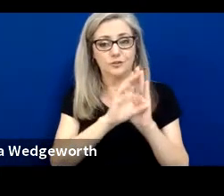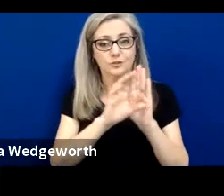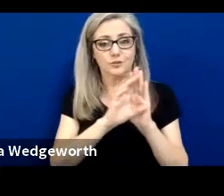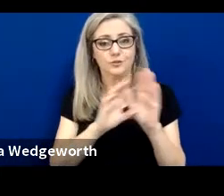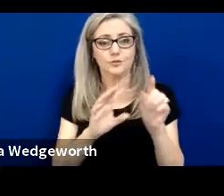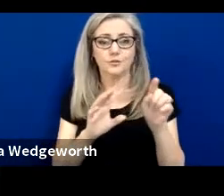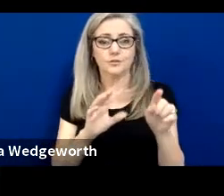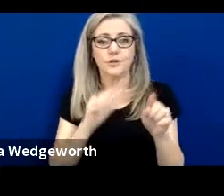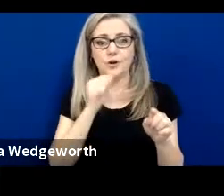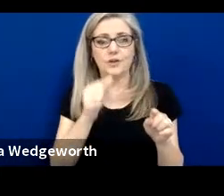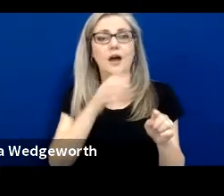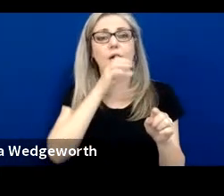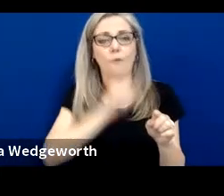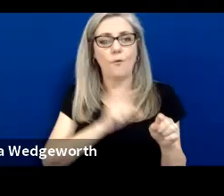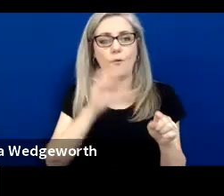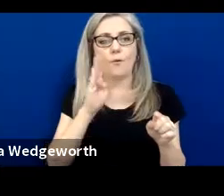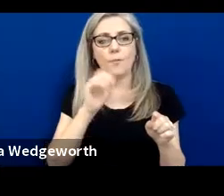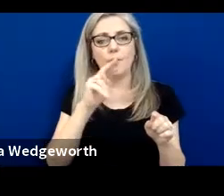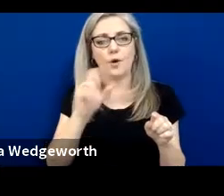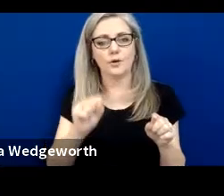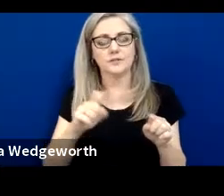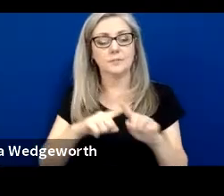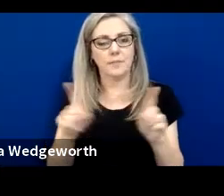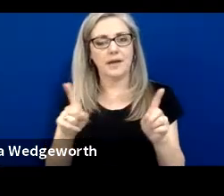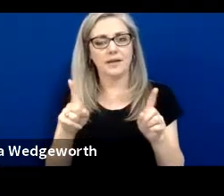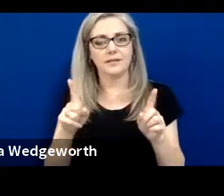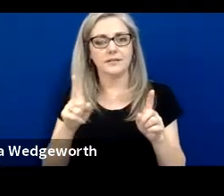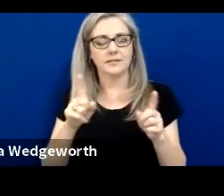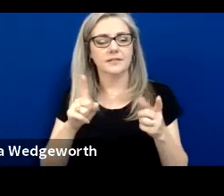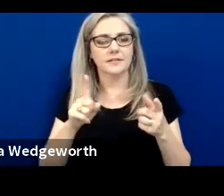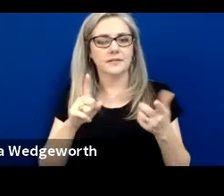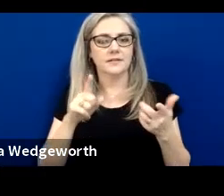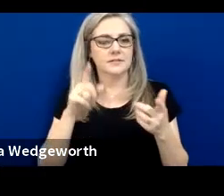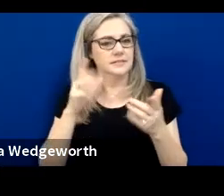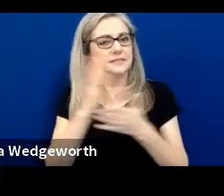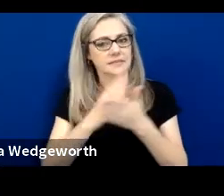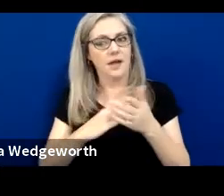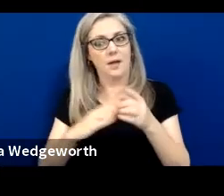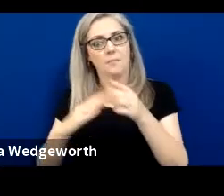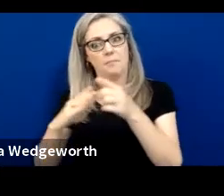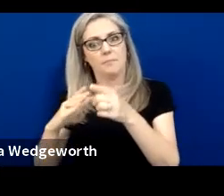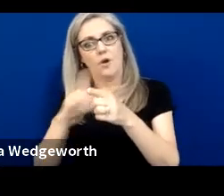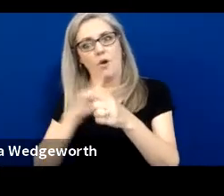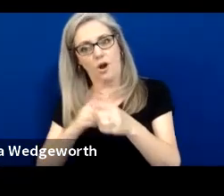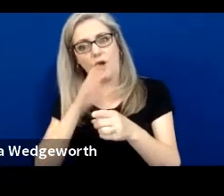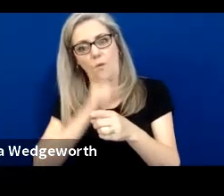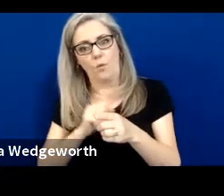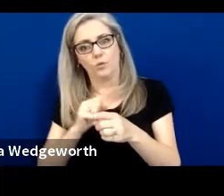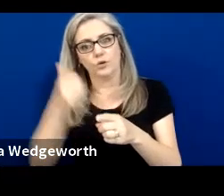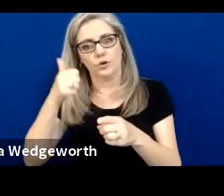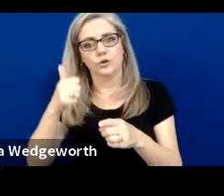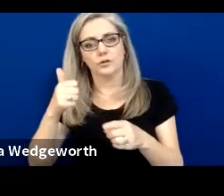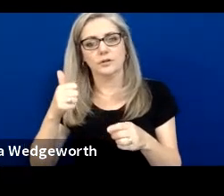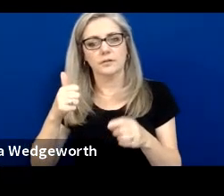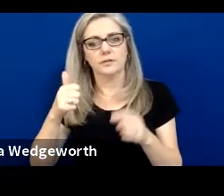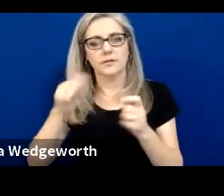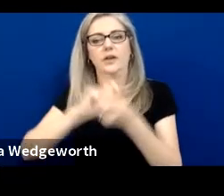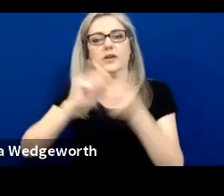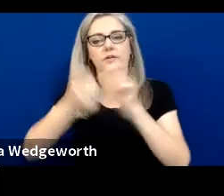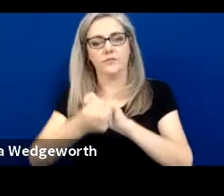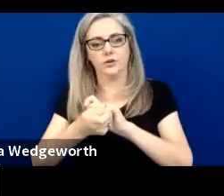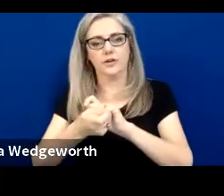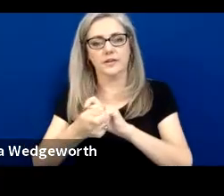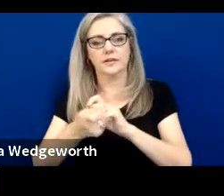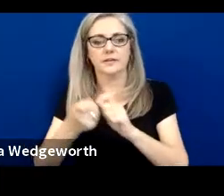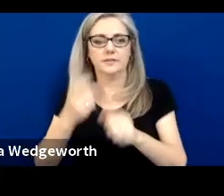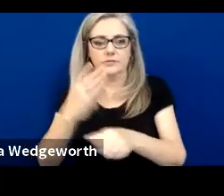old repurposed barns, but maybe more built to look that way. But some of these definitely are older barns that have been converted. You know,